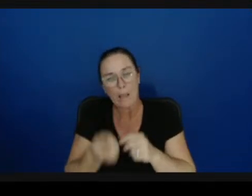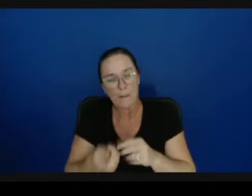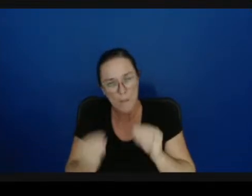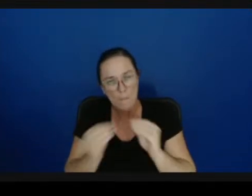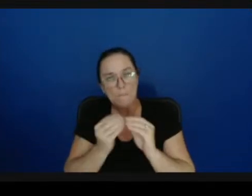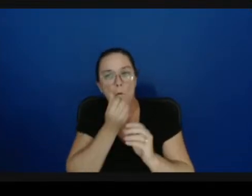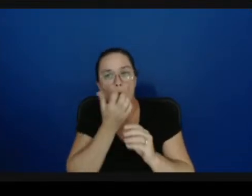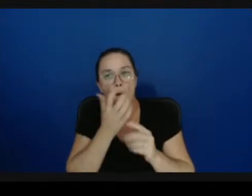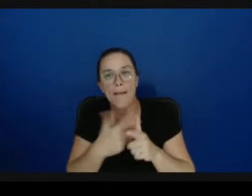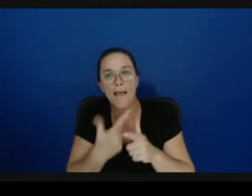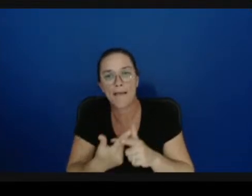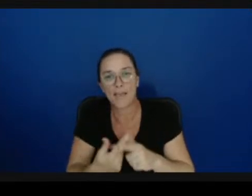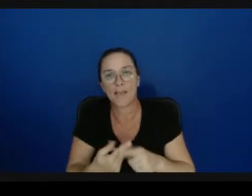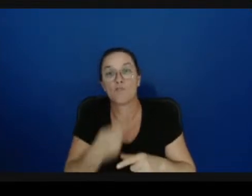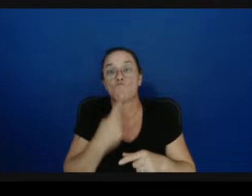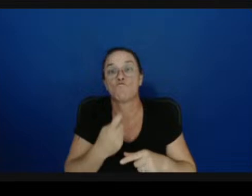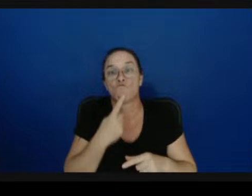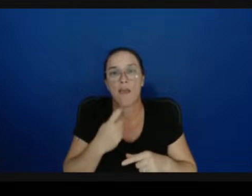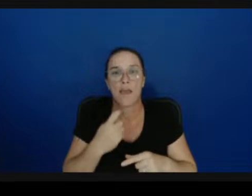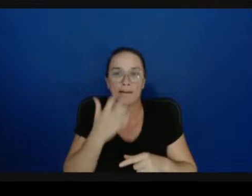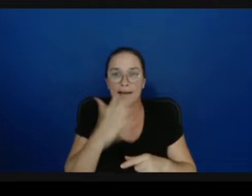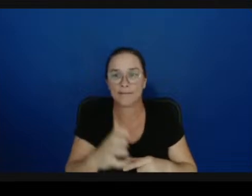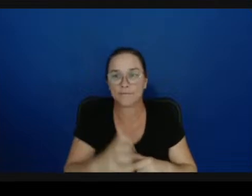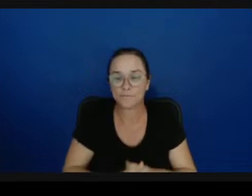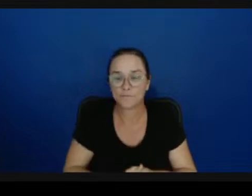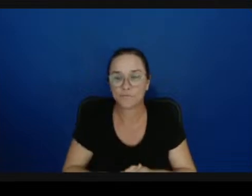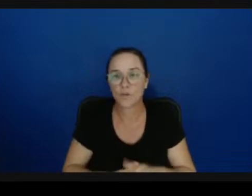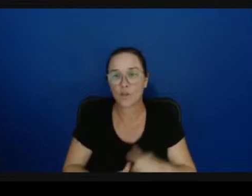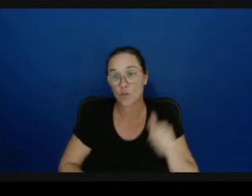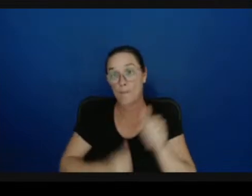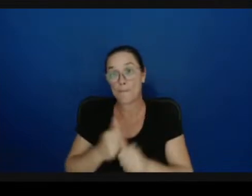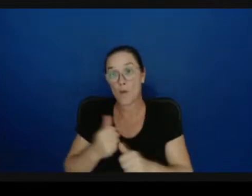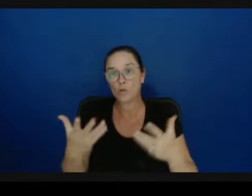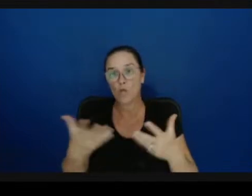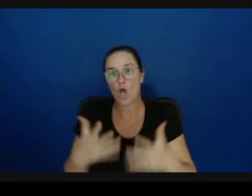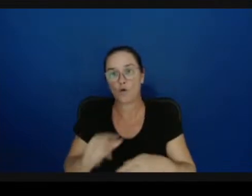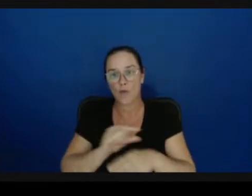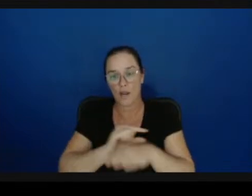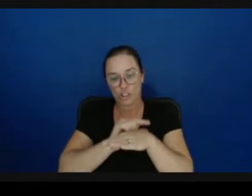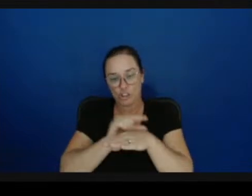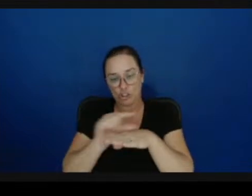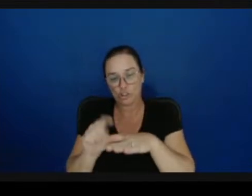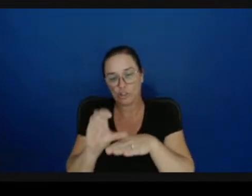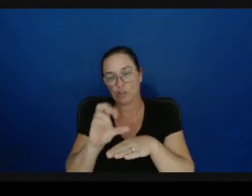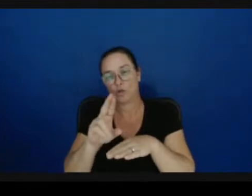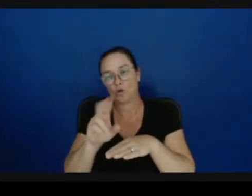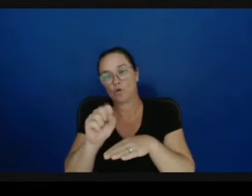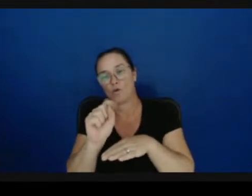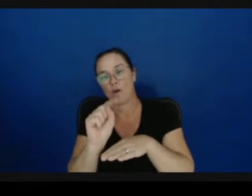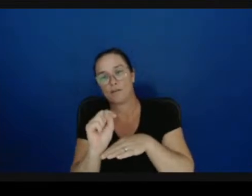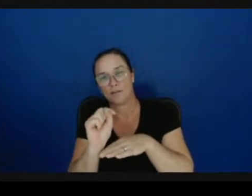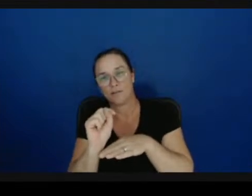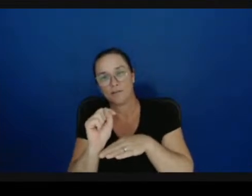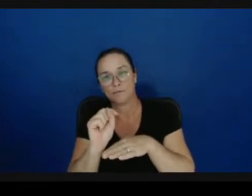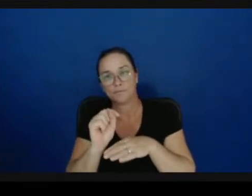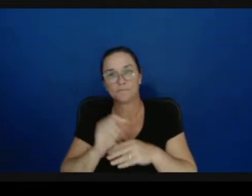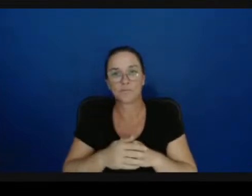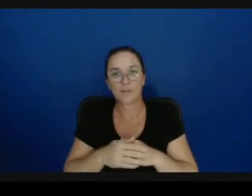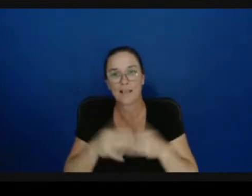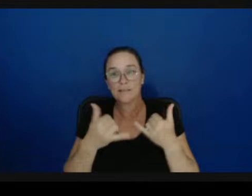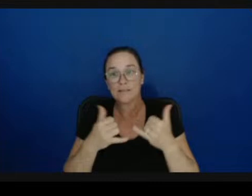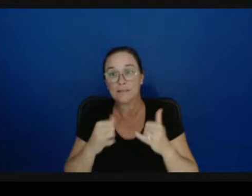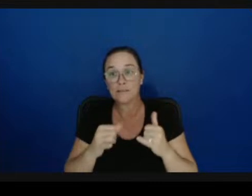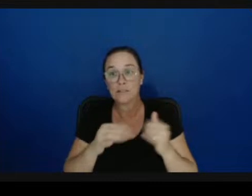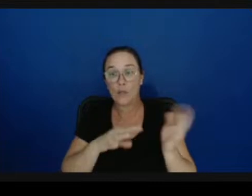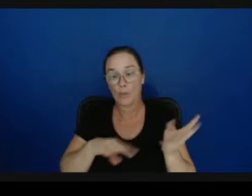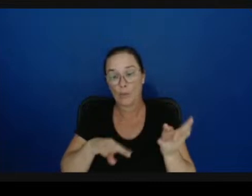So you can see is that most of this lava flow on the crater floor has crusted over already, in fact. And it's still feeding. You can see that's still red